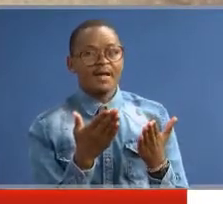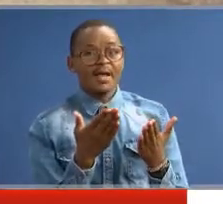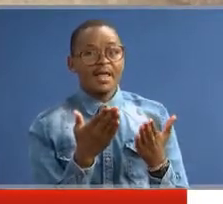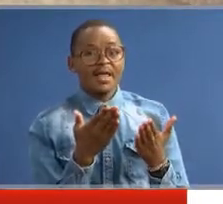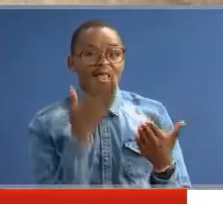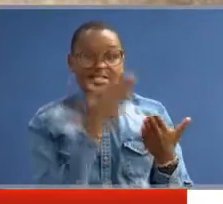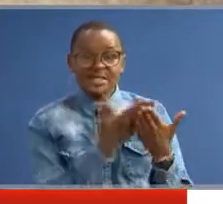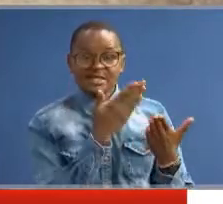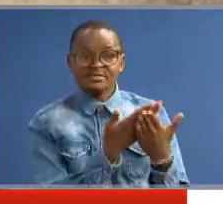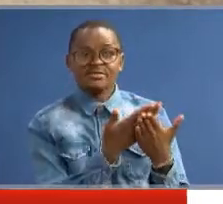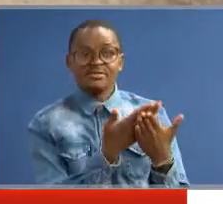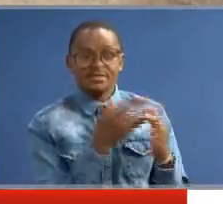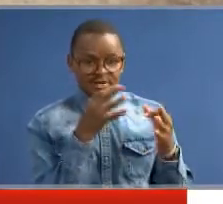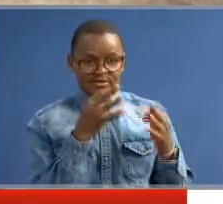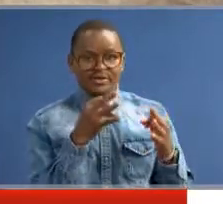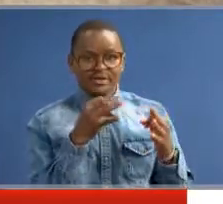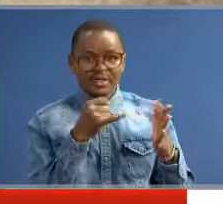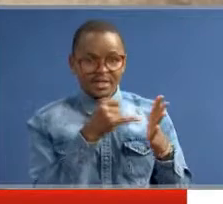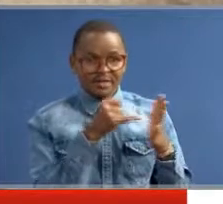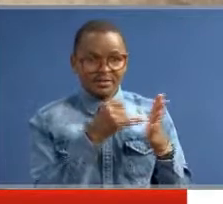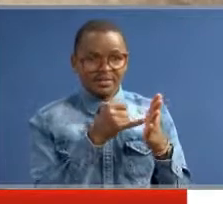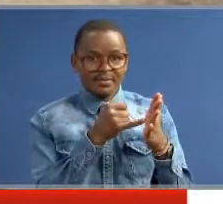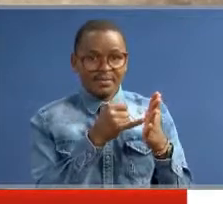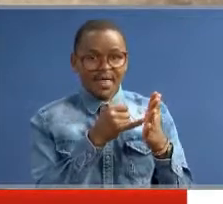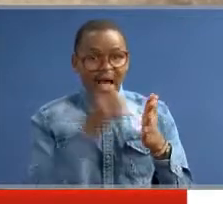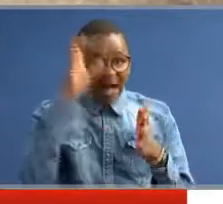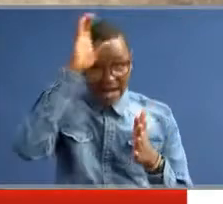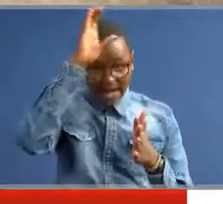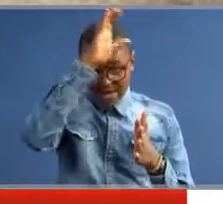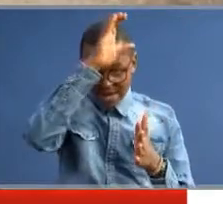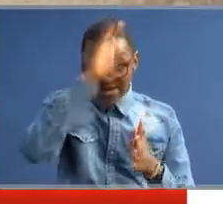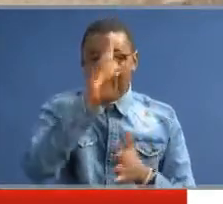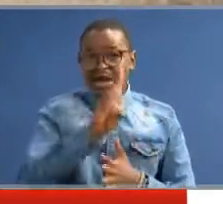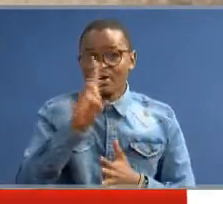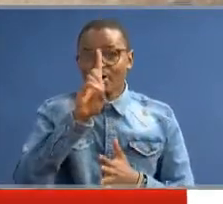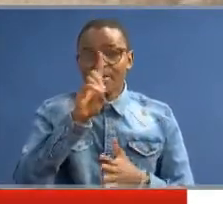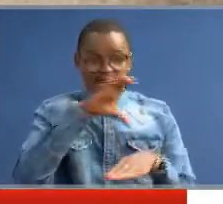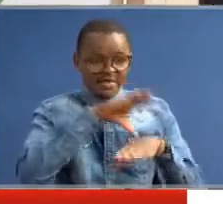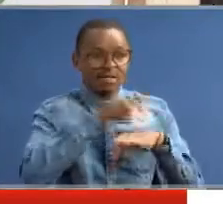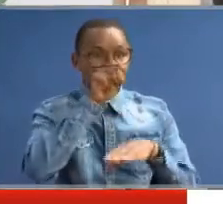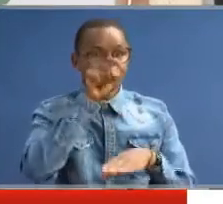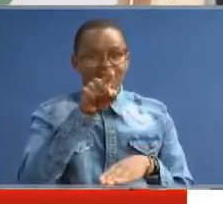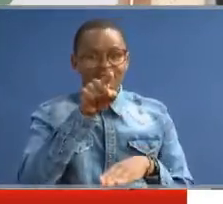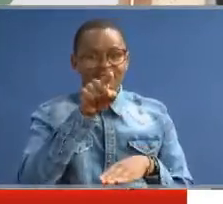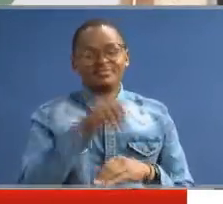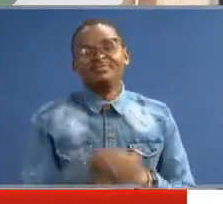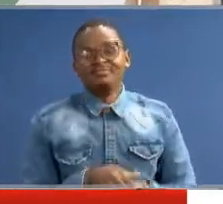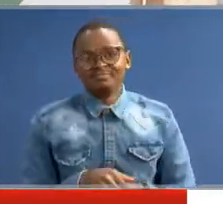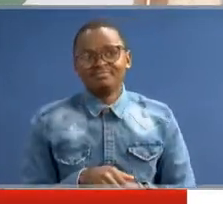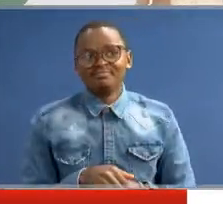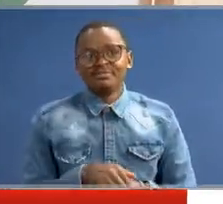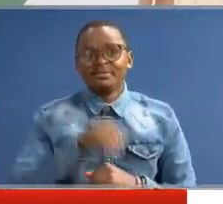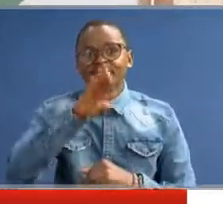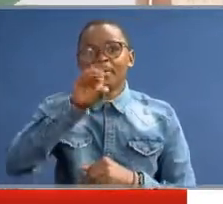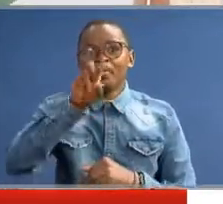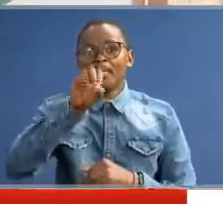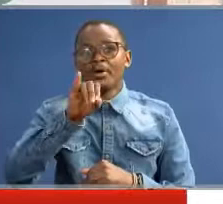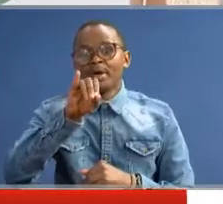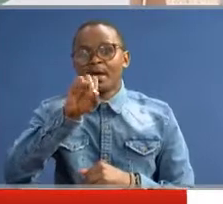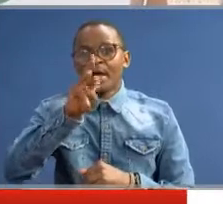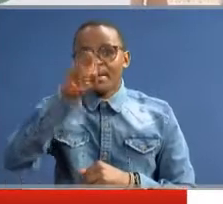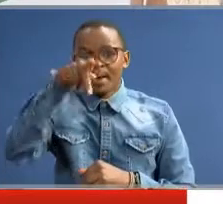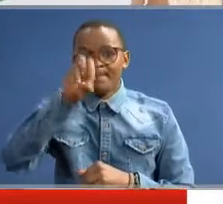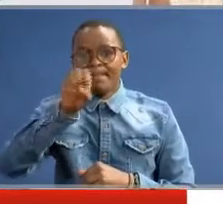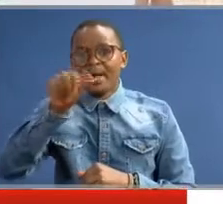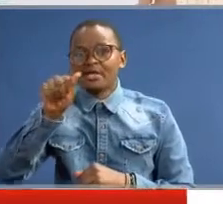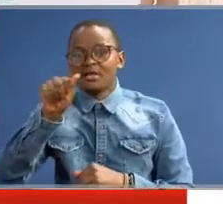suggest that if it can be like the Canadian dollar, where there is even a dot. Boni Kioko, an M-Pesa